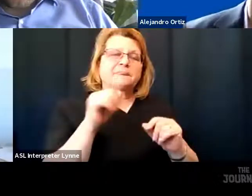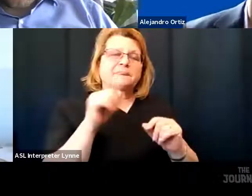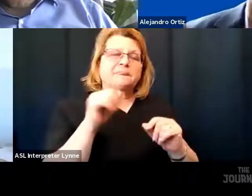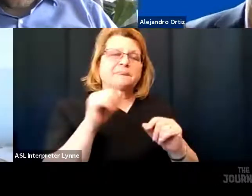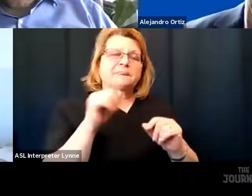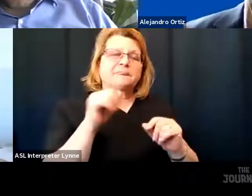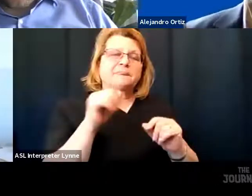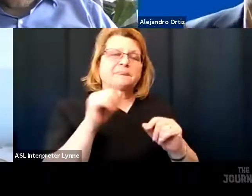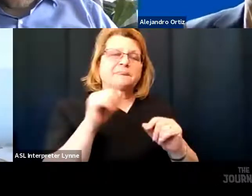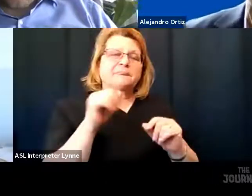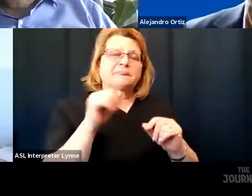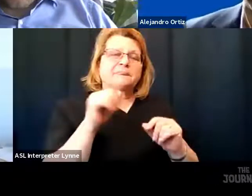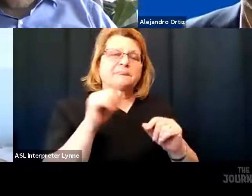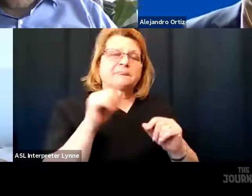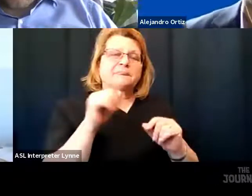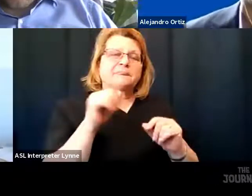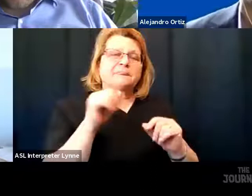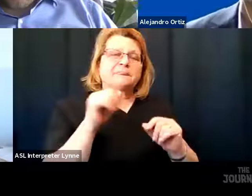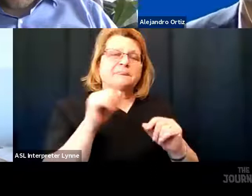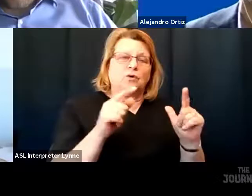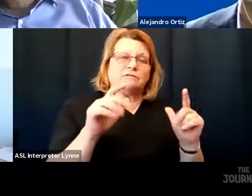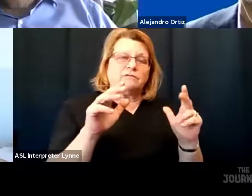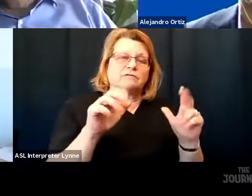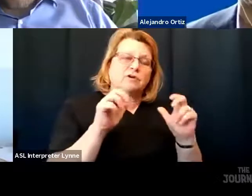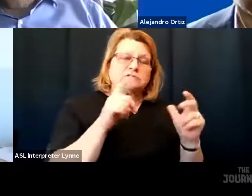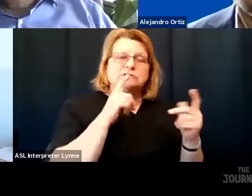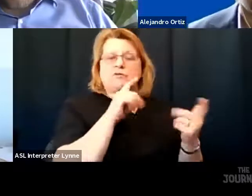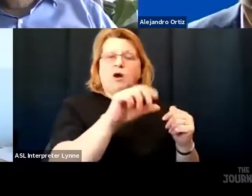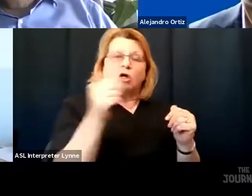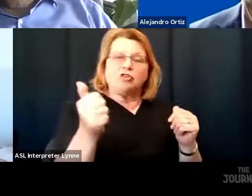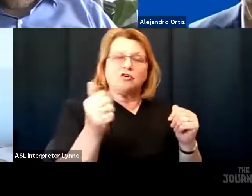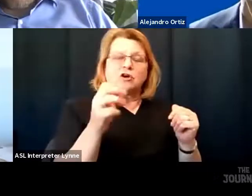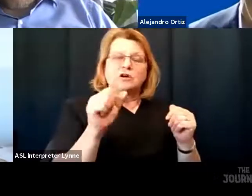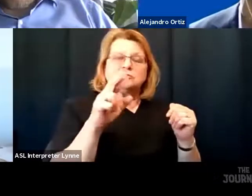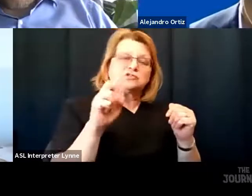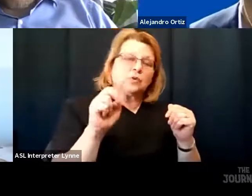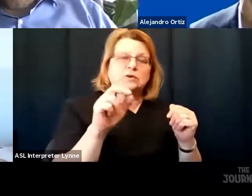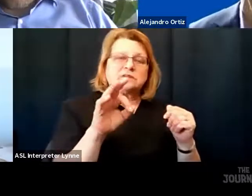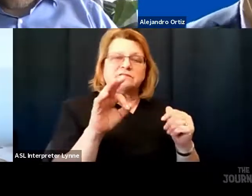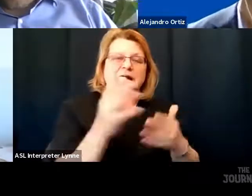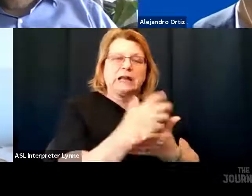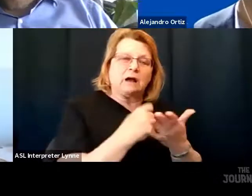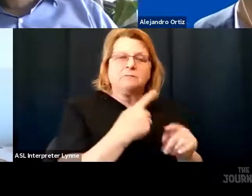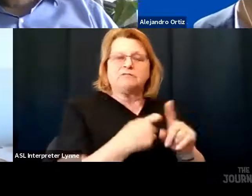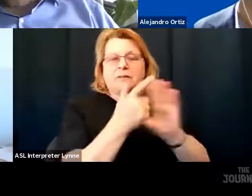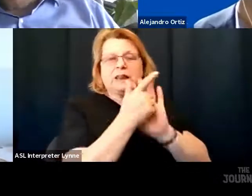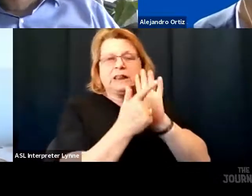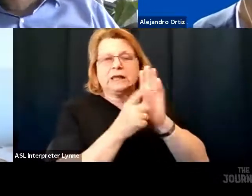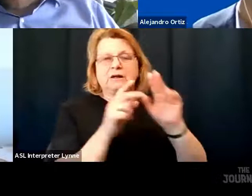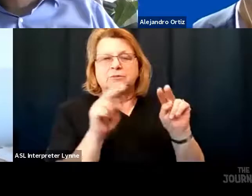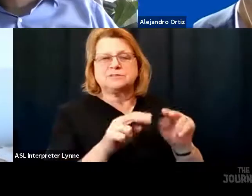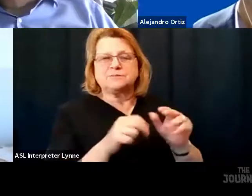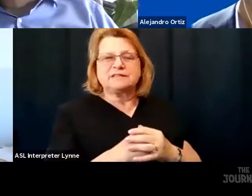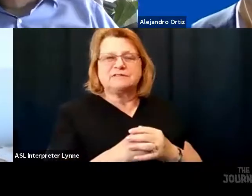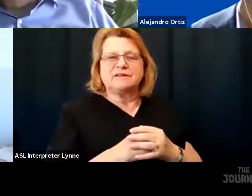is? You know, how does that work from a source of income kind of legal perspective? Okay, well,